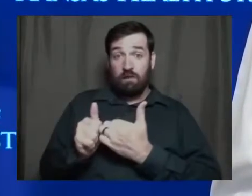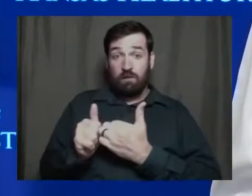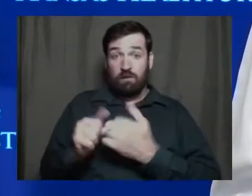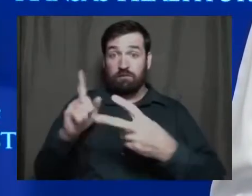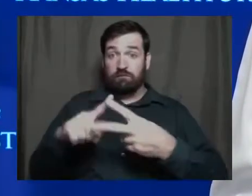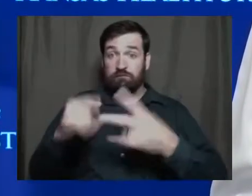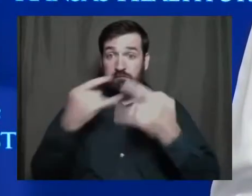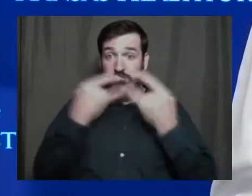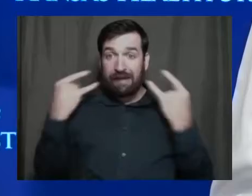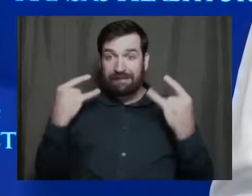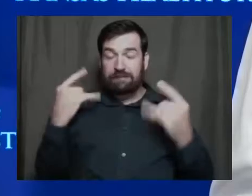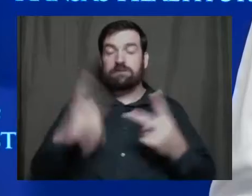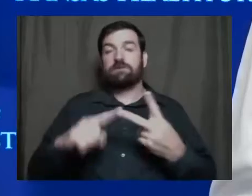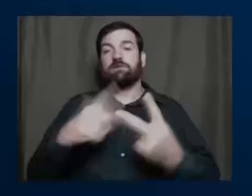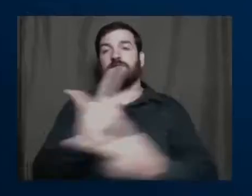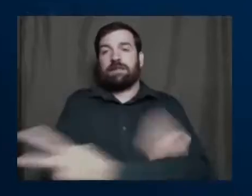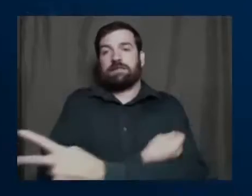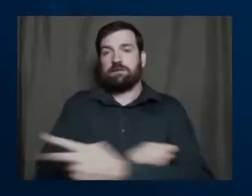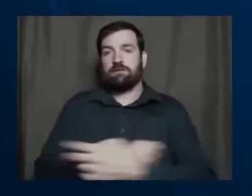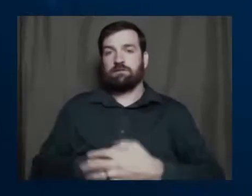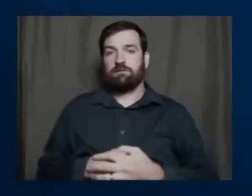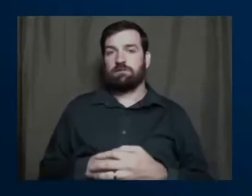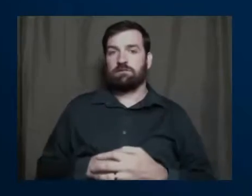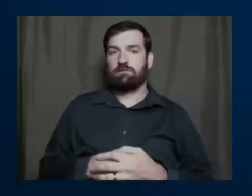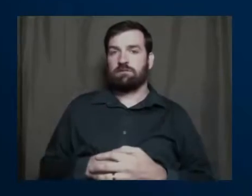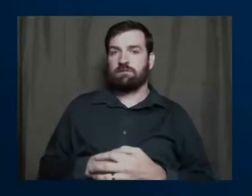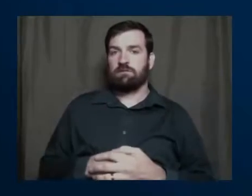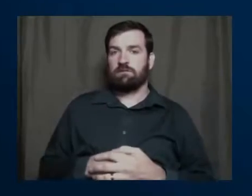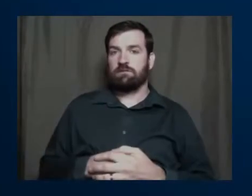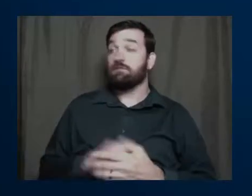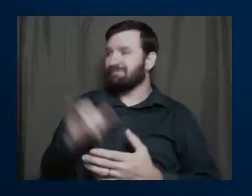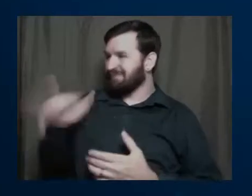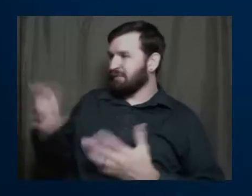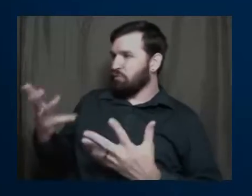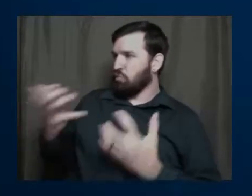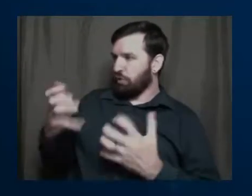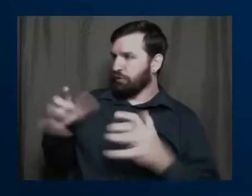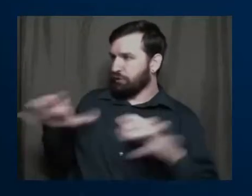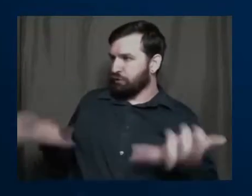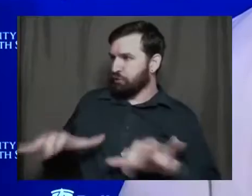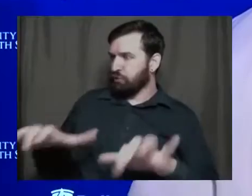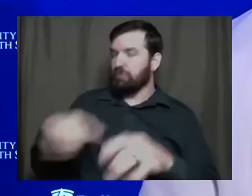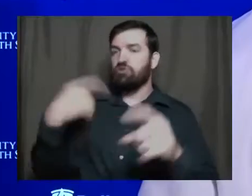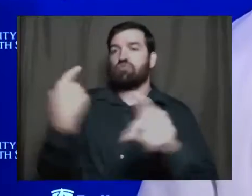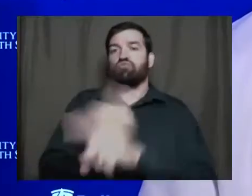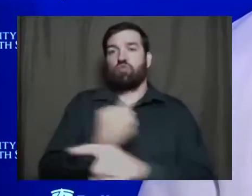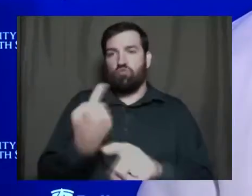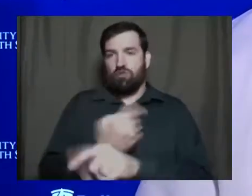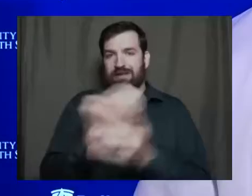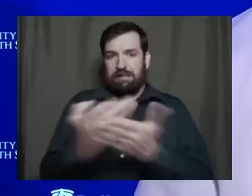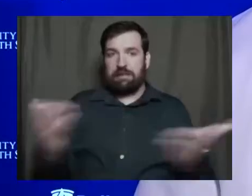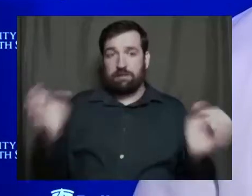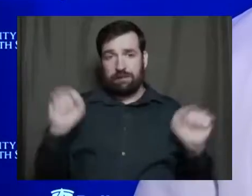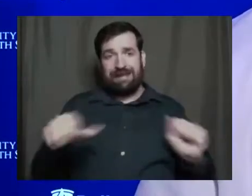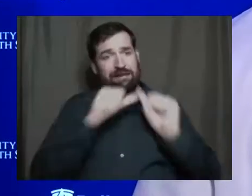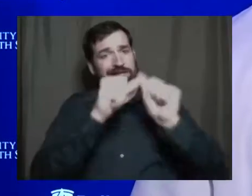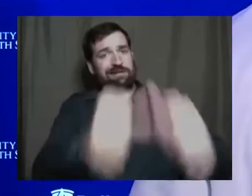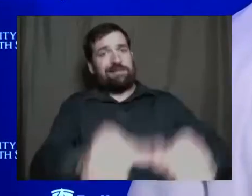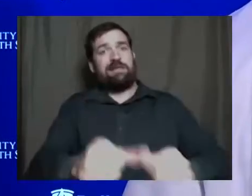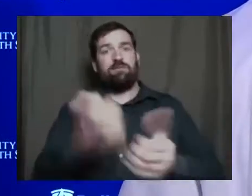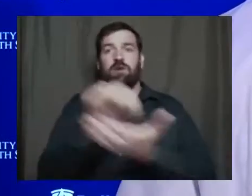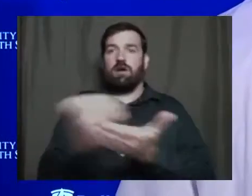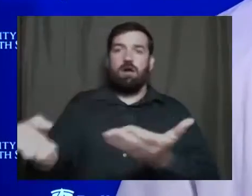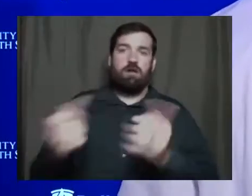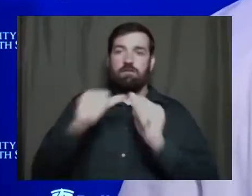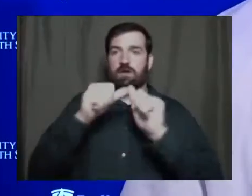Get yourself vaccinated. Okay, that's what we want to do, is the appropriate, thoughtful things so that we can keep the economy open and continue doing those